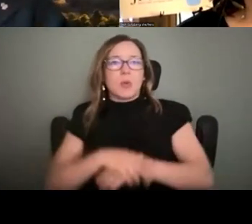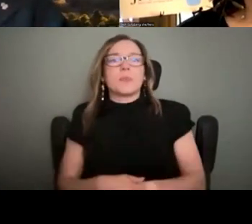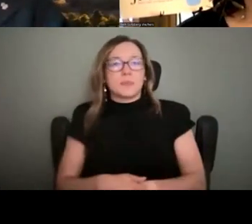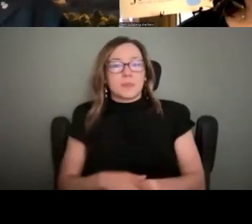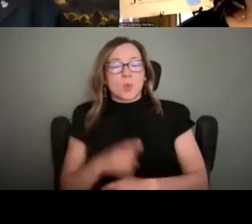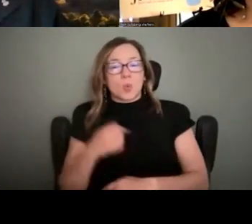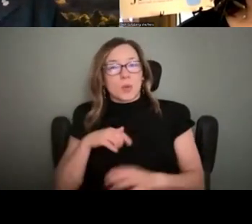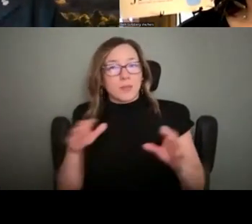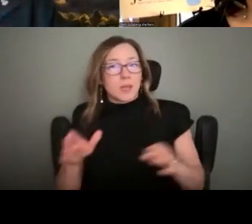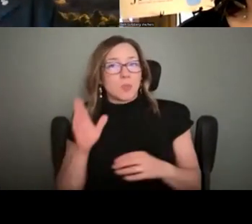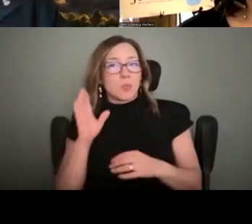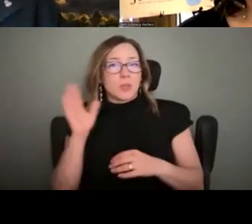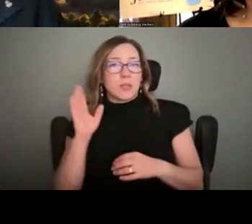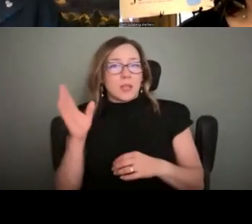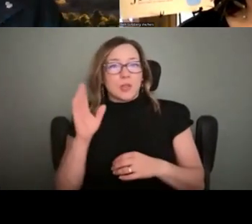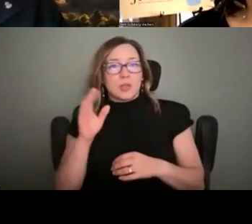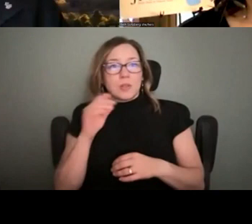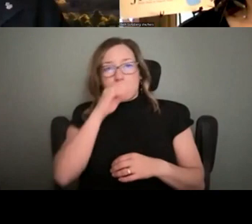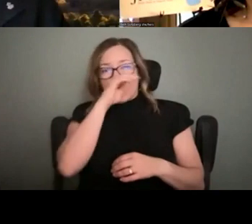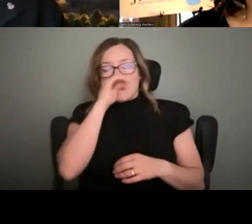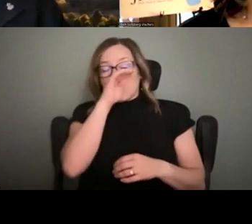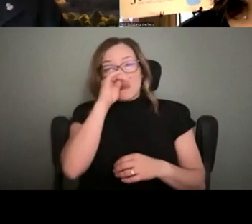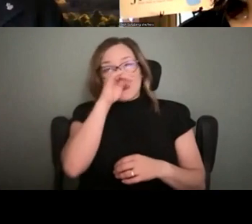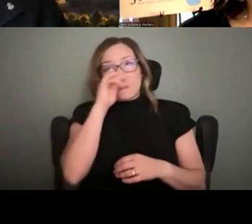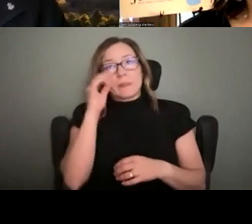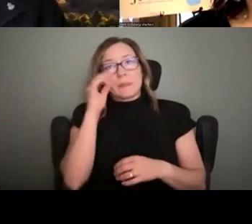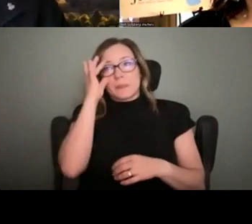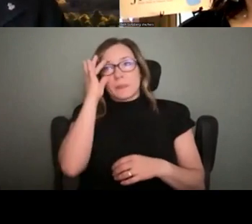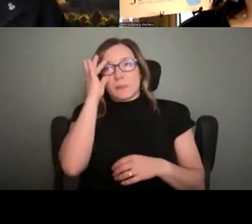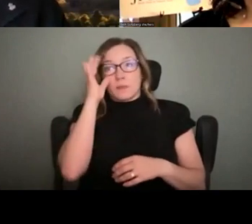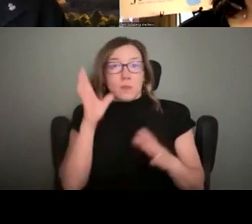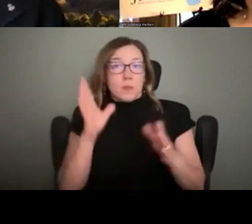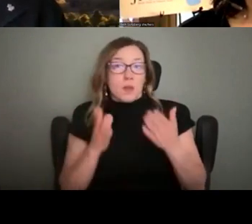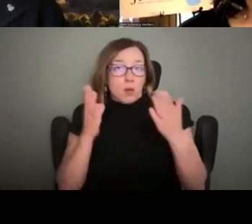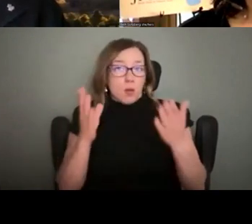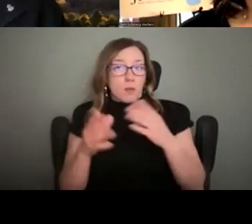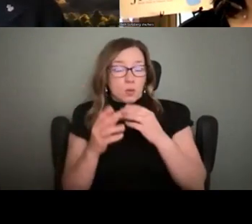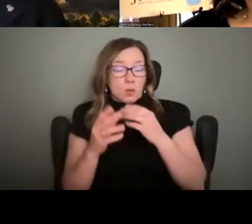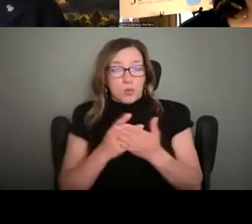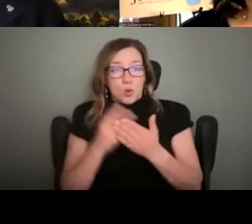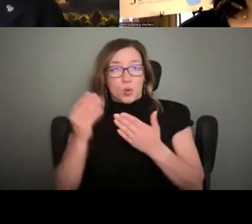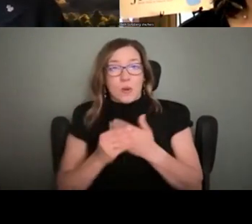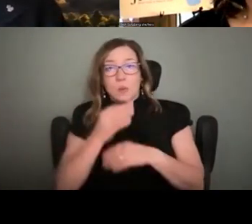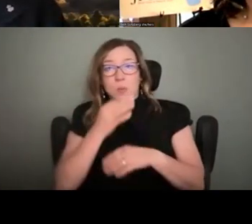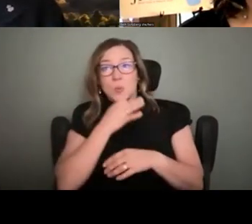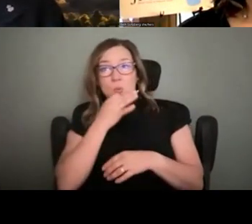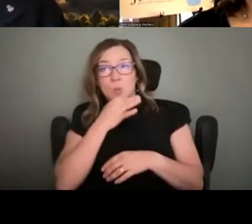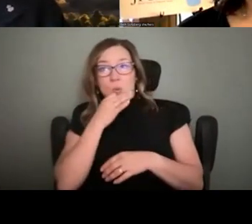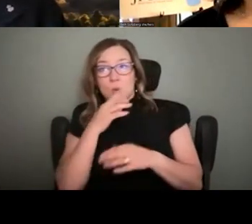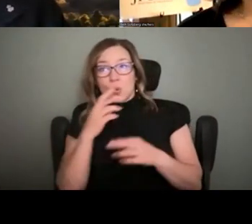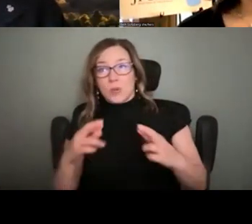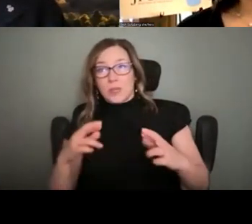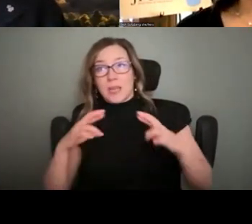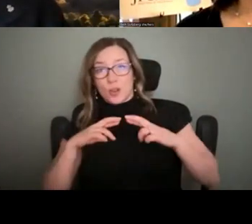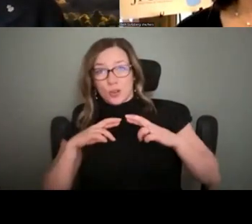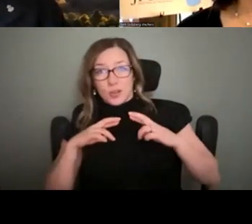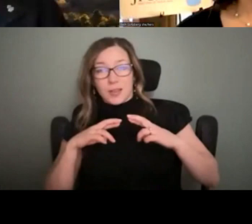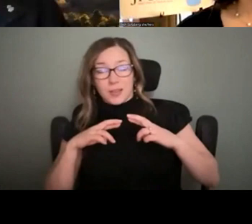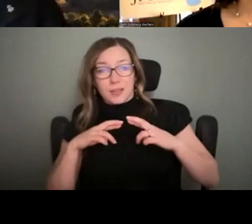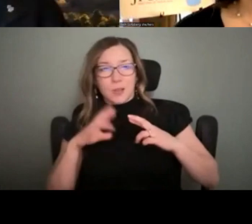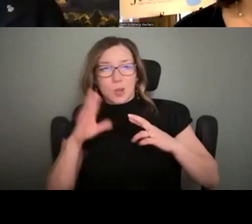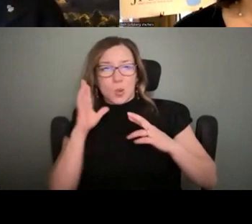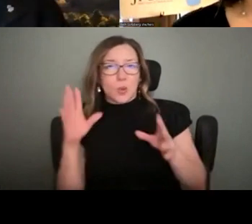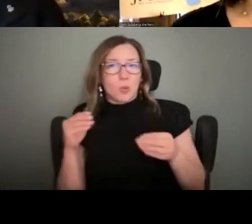done presentations for when they offer programs for upcoming retirees. And so we will